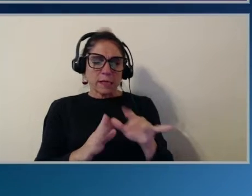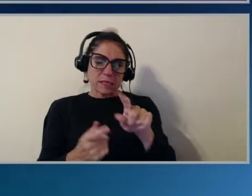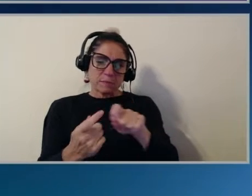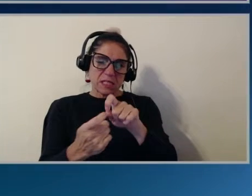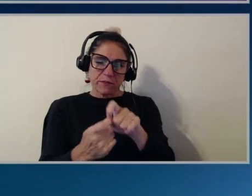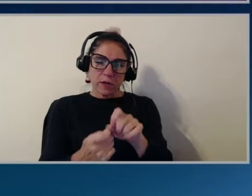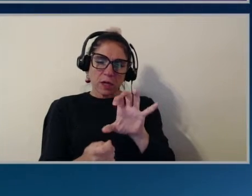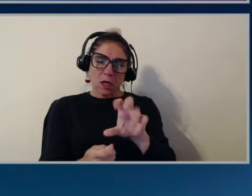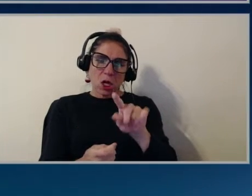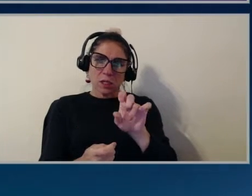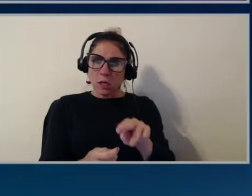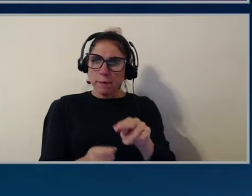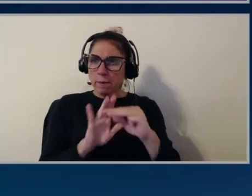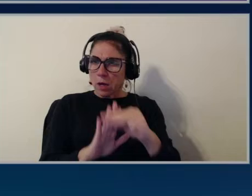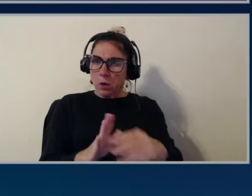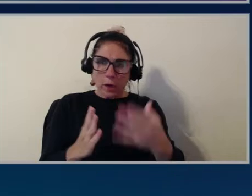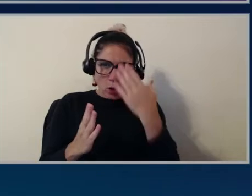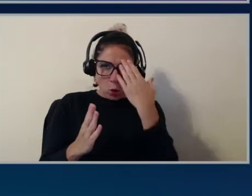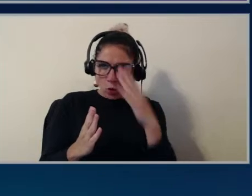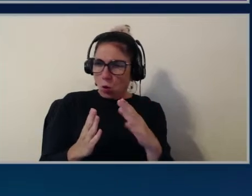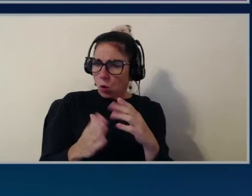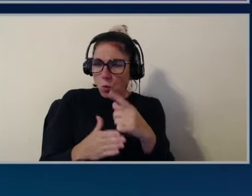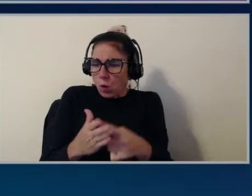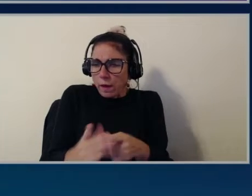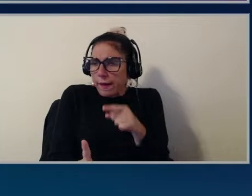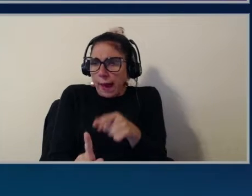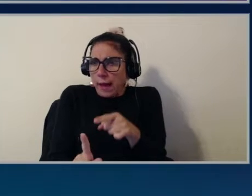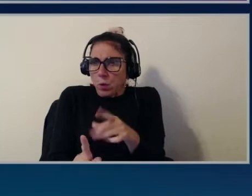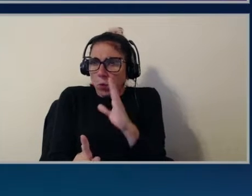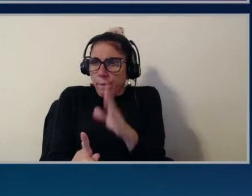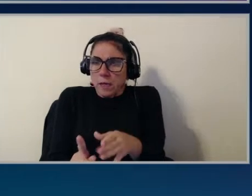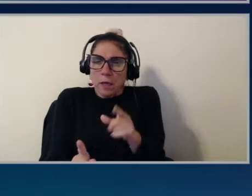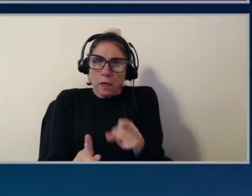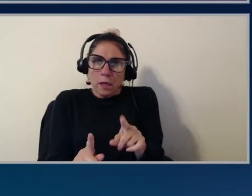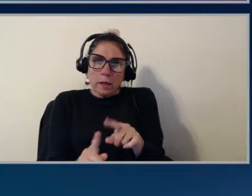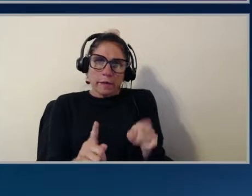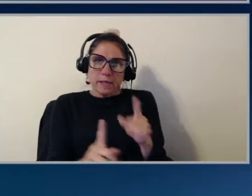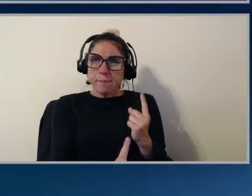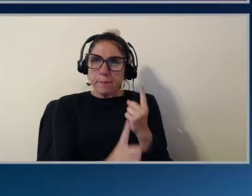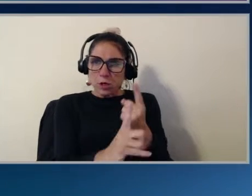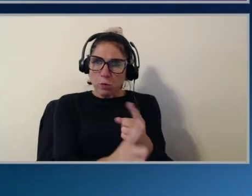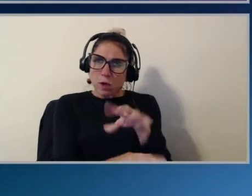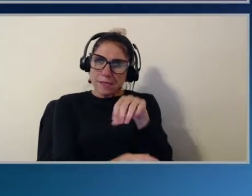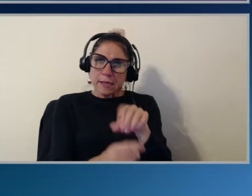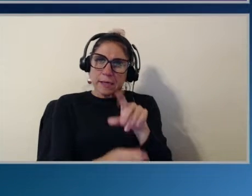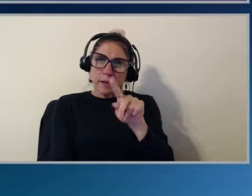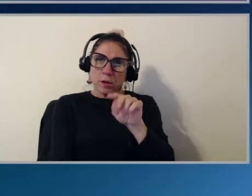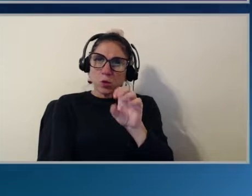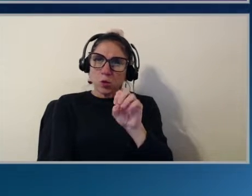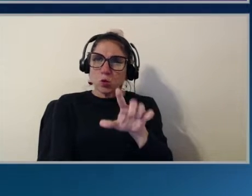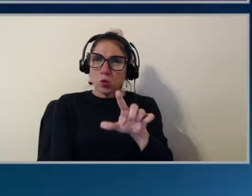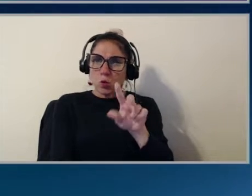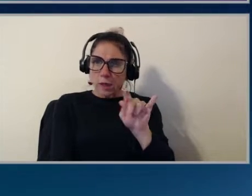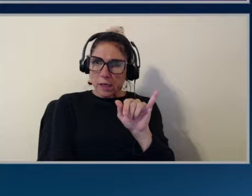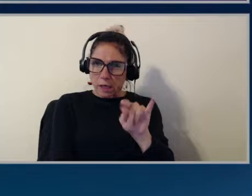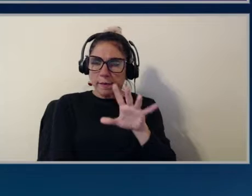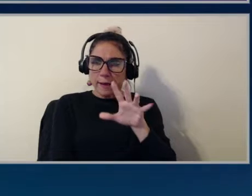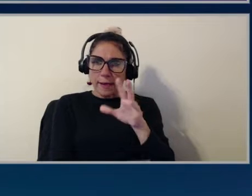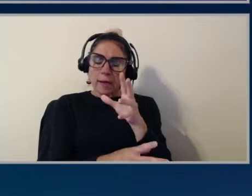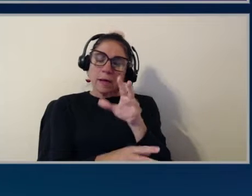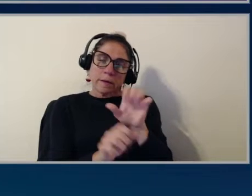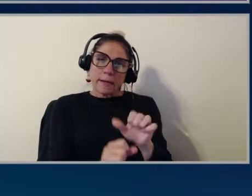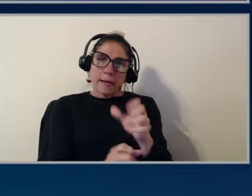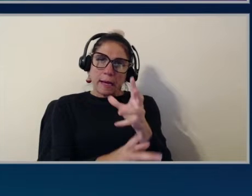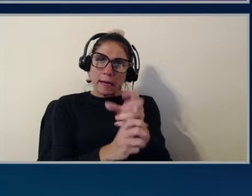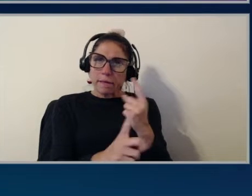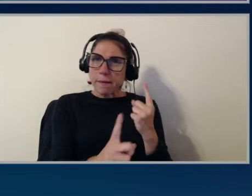what the model is, so we can't provide that. So, but we are offering a benchmarking toolkit as well, where customers can trigger a benchmarking job and get the similar metrics.